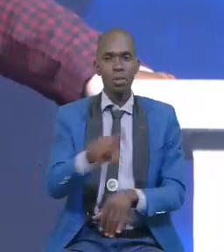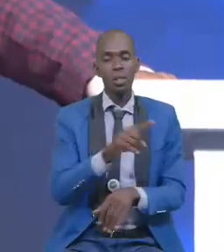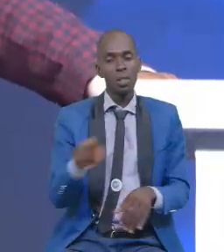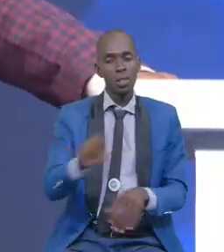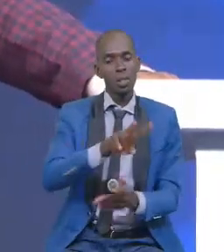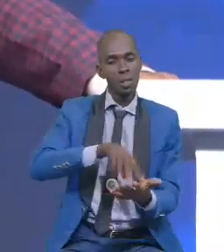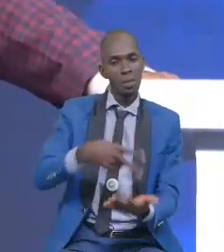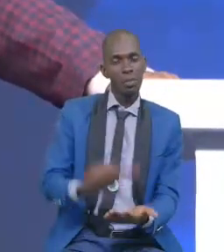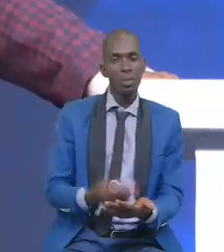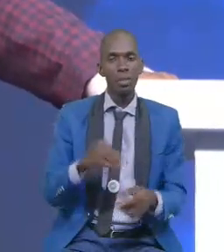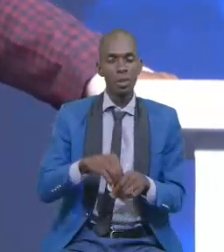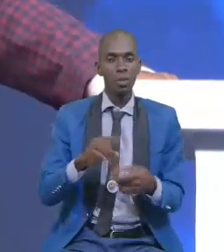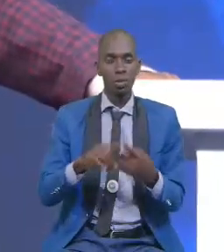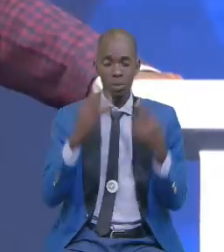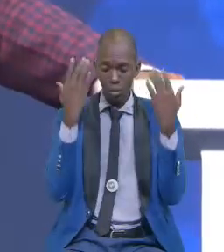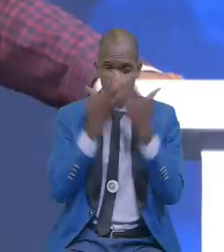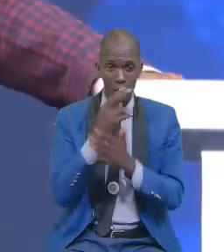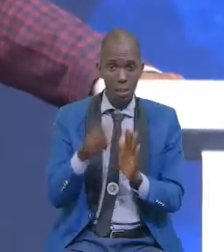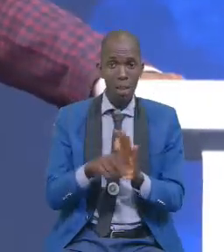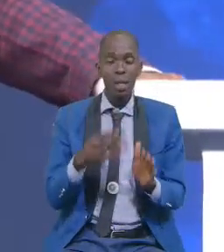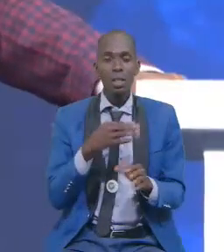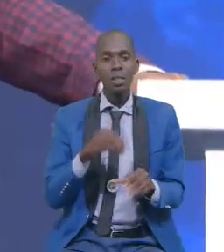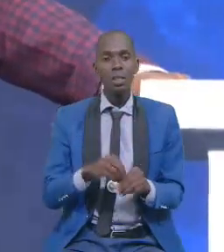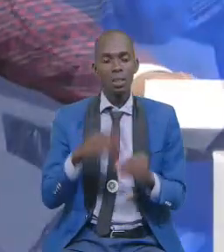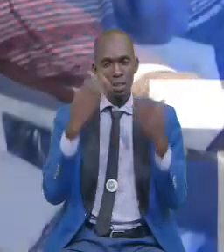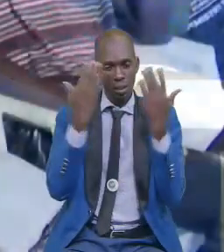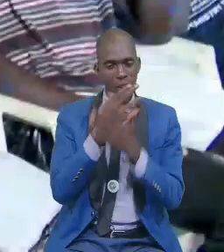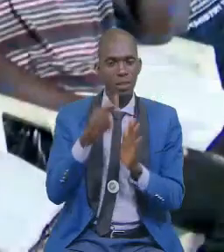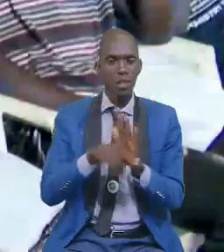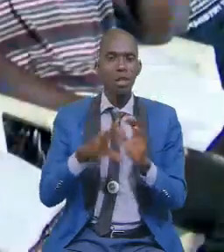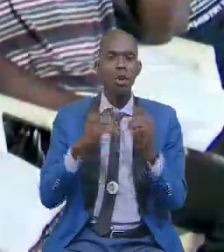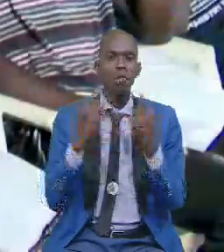into the darkness of sin.